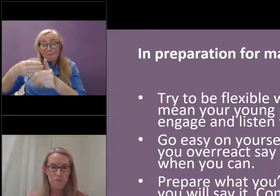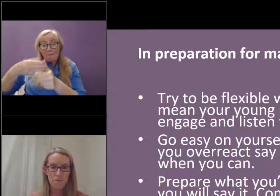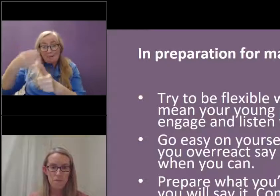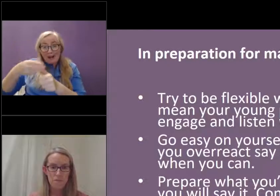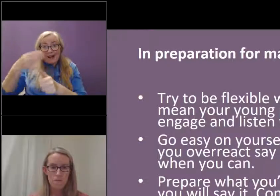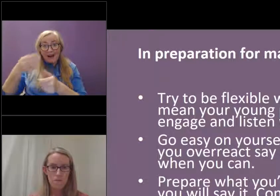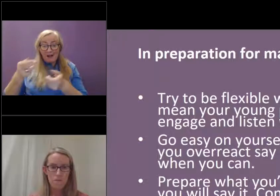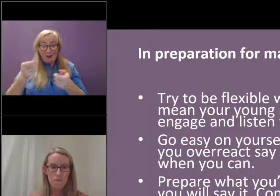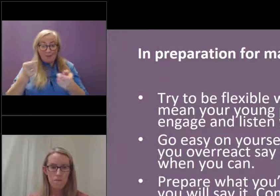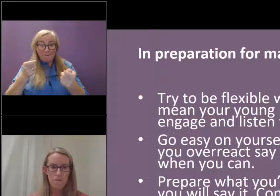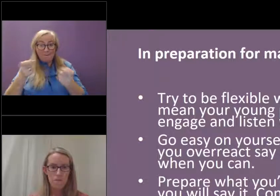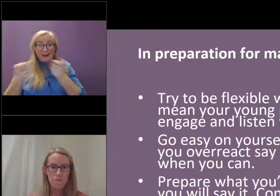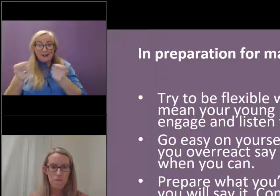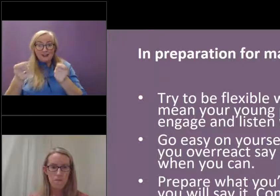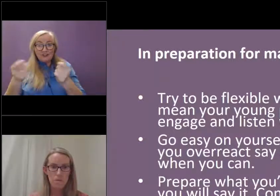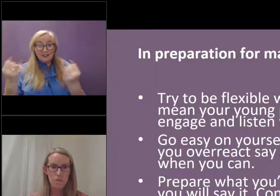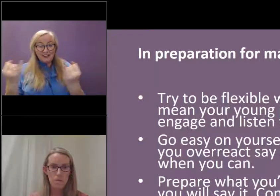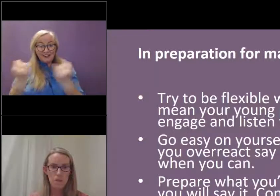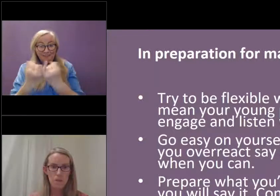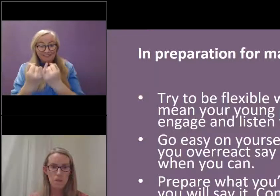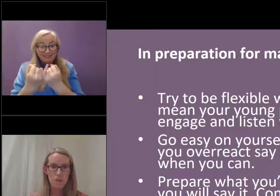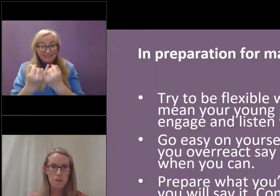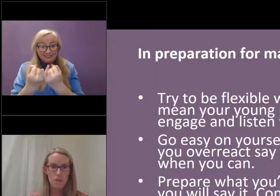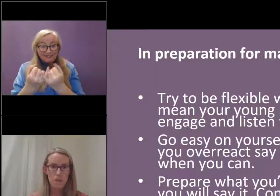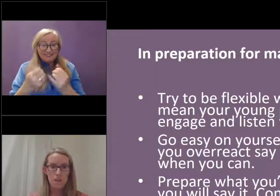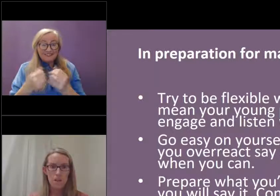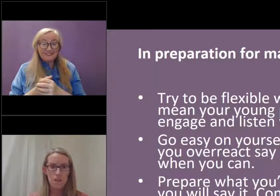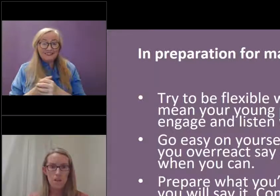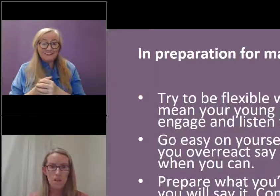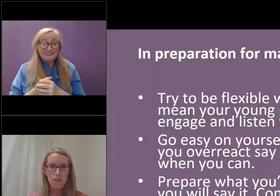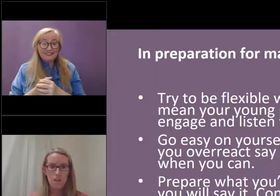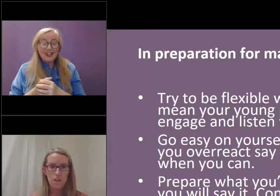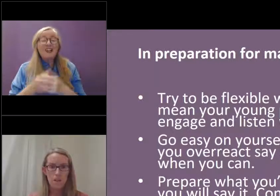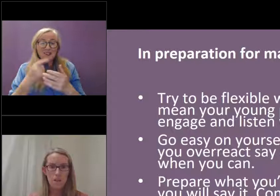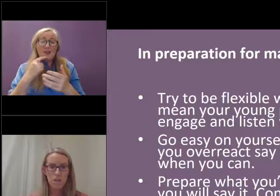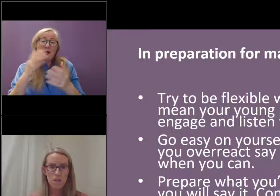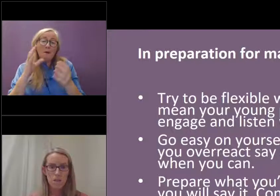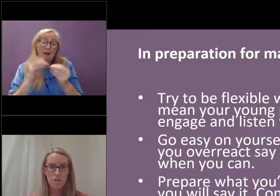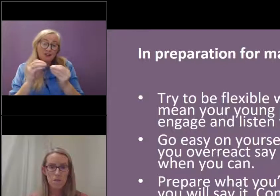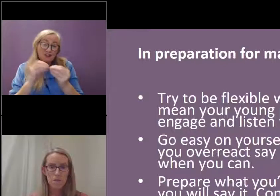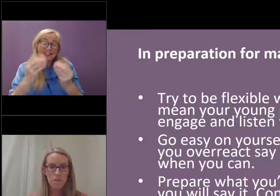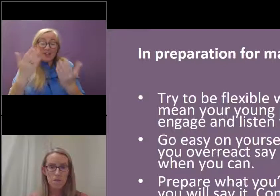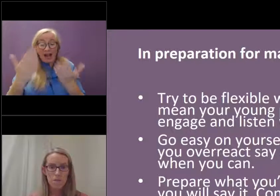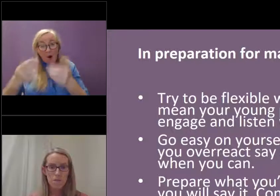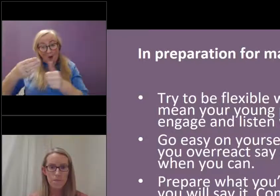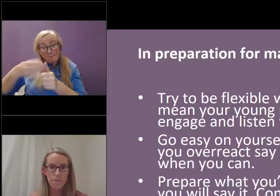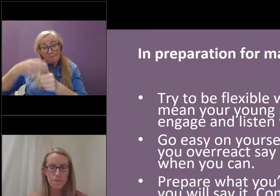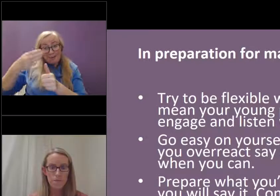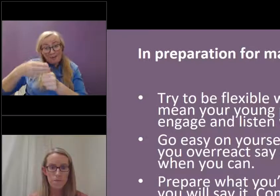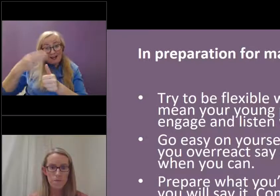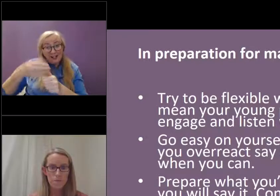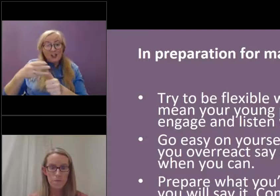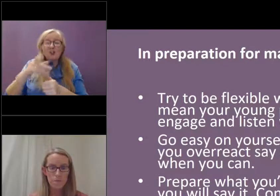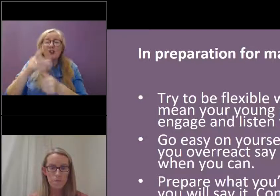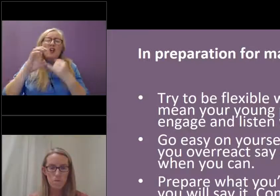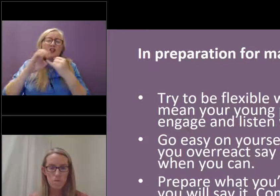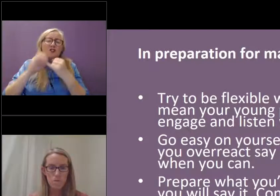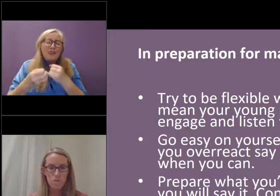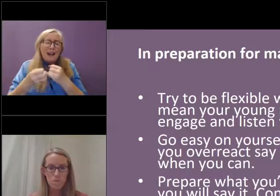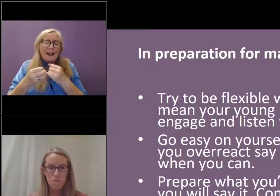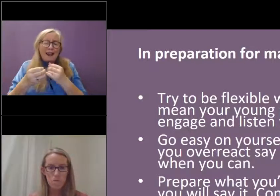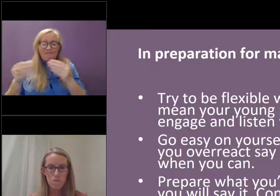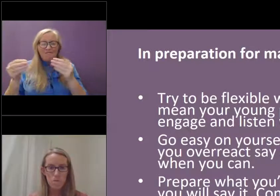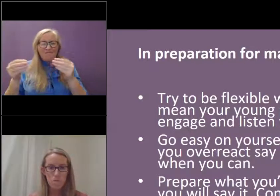there's anger. So sort of revisiting what we've kind of spoke about, but in preparation, it's trying to be flexible with smaller issues.